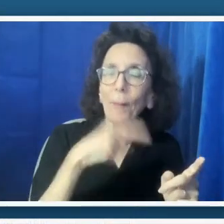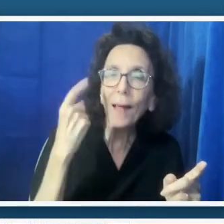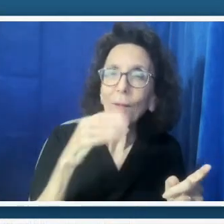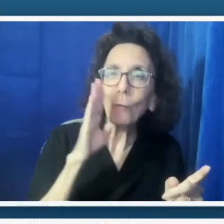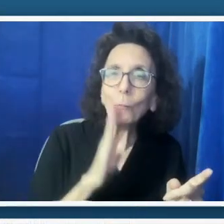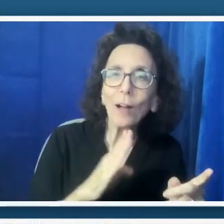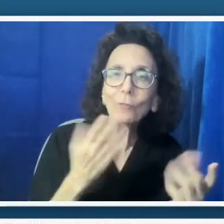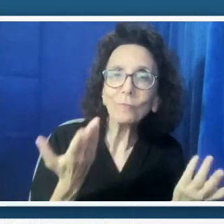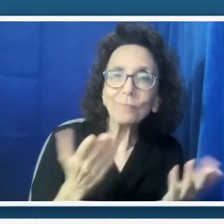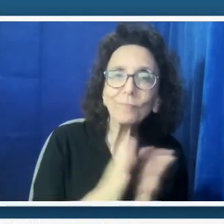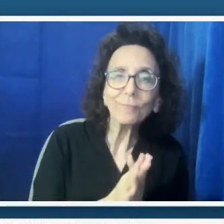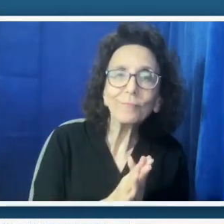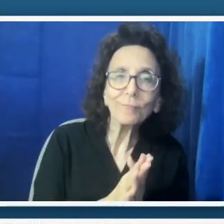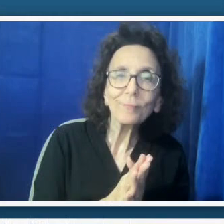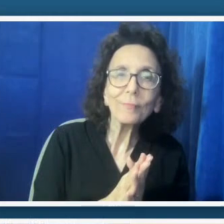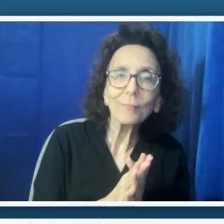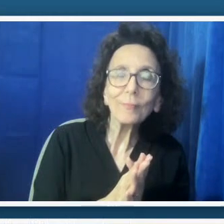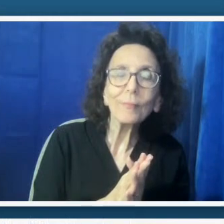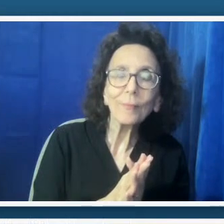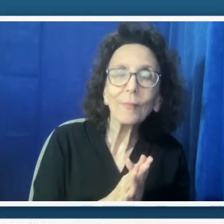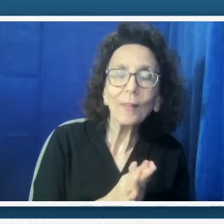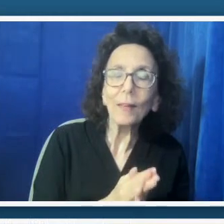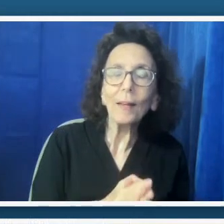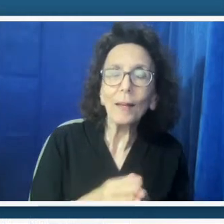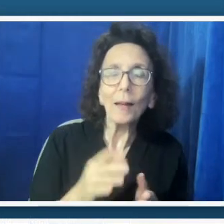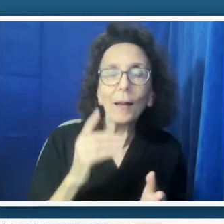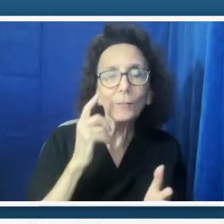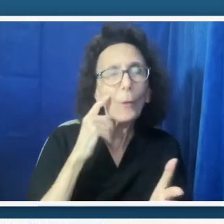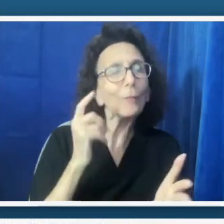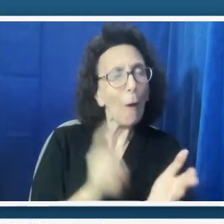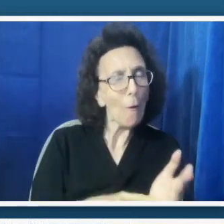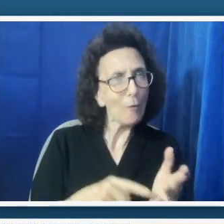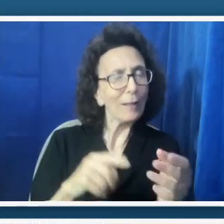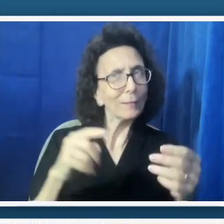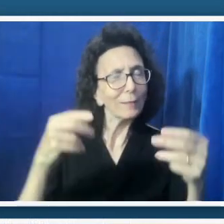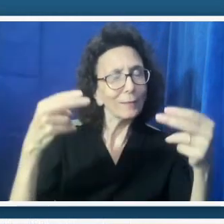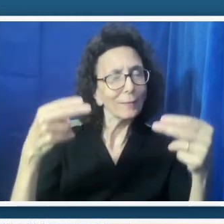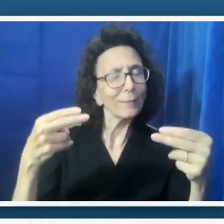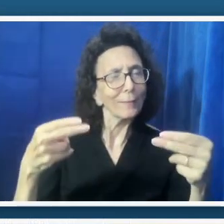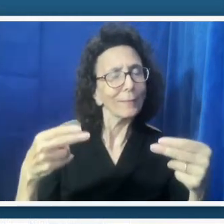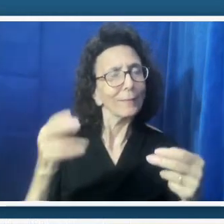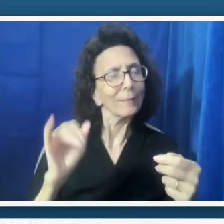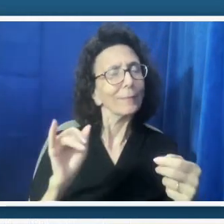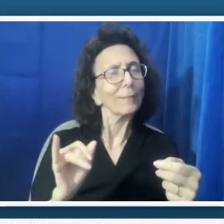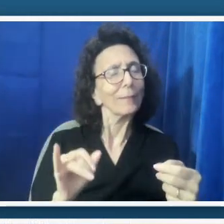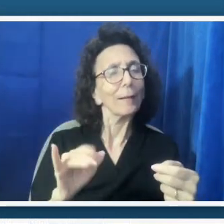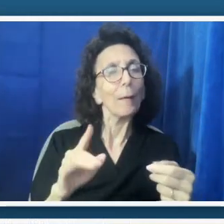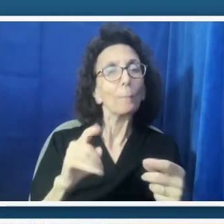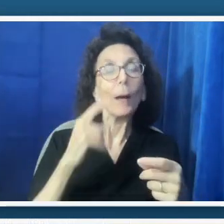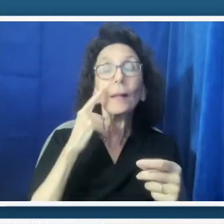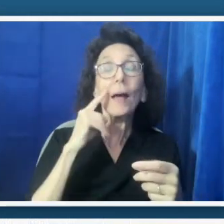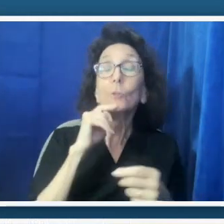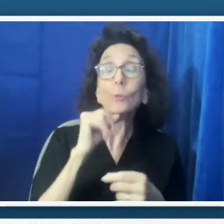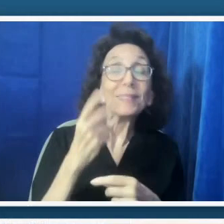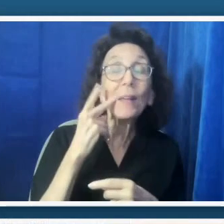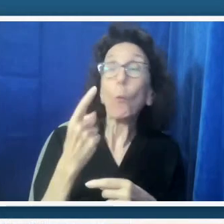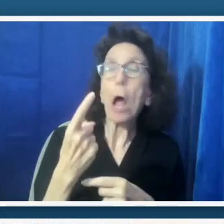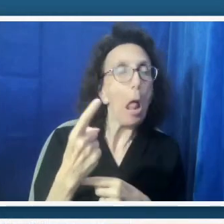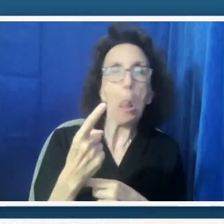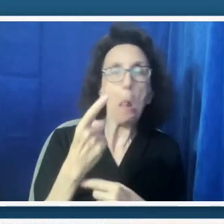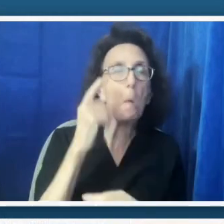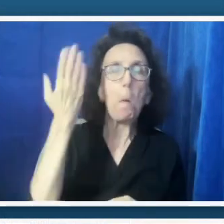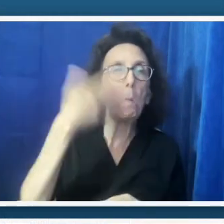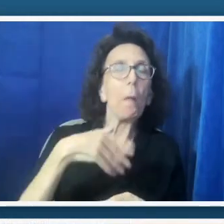it's something that, you notice as you kind of go through the slides, but it's not until the 6 images are really next to each other that there's